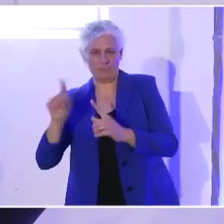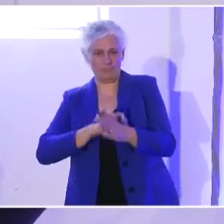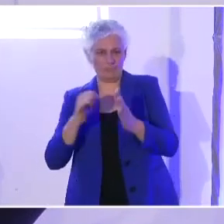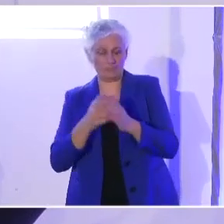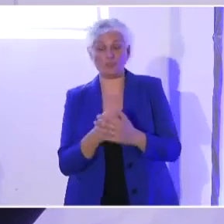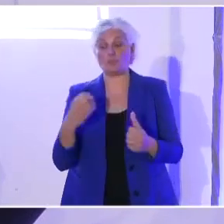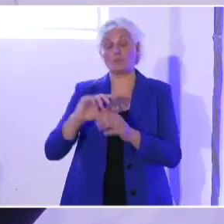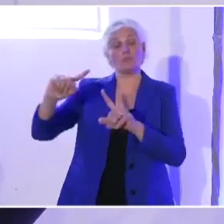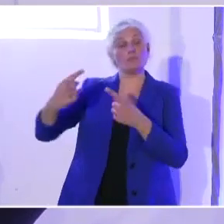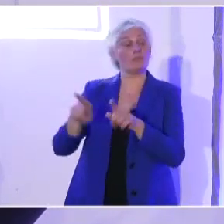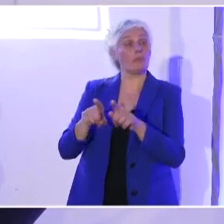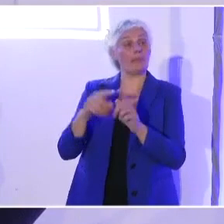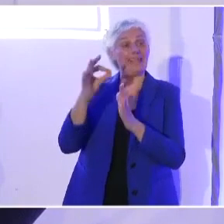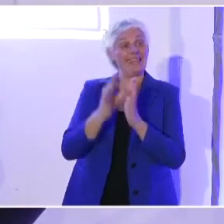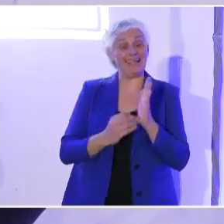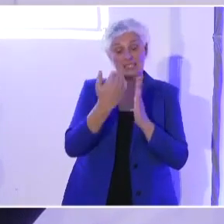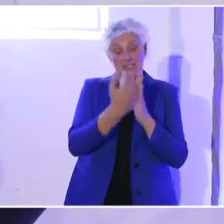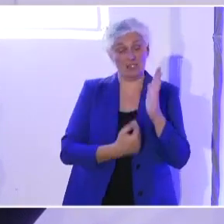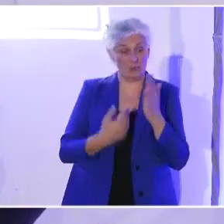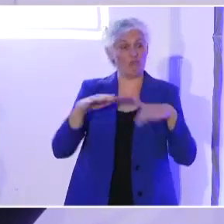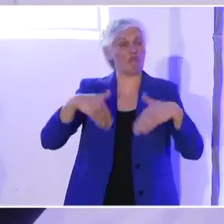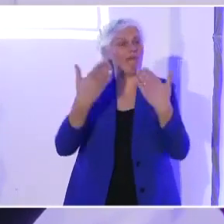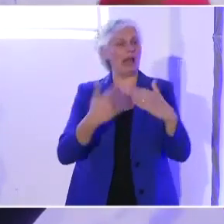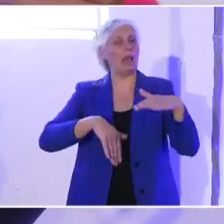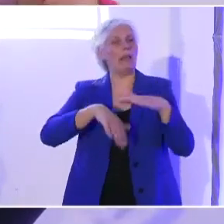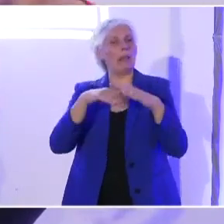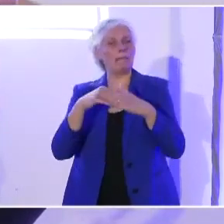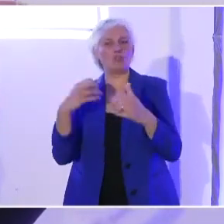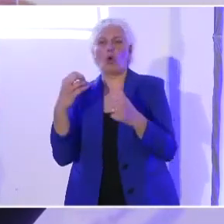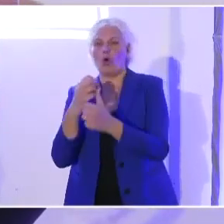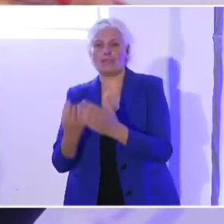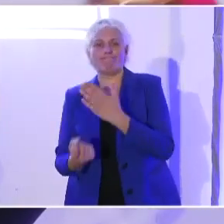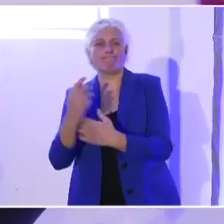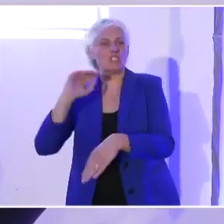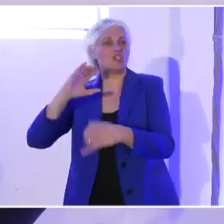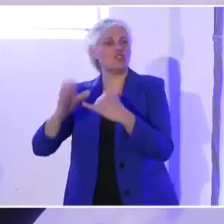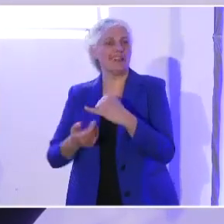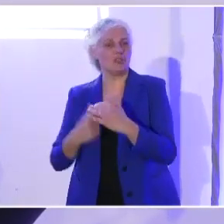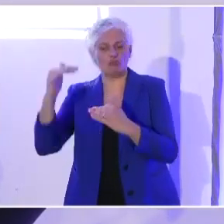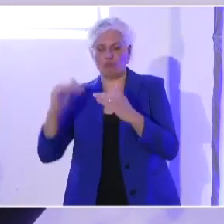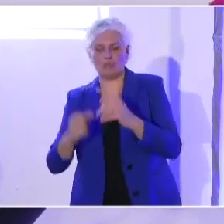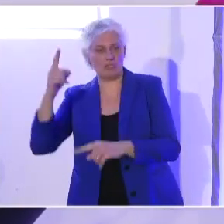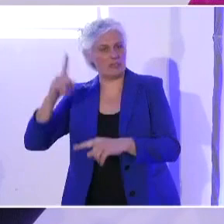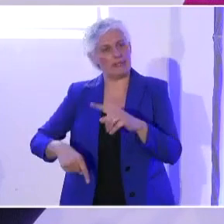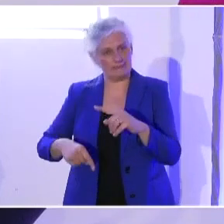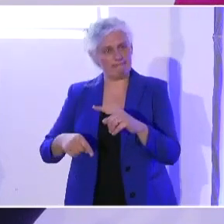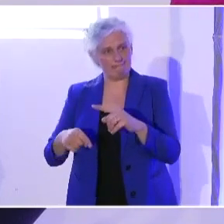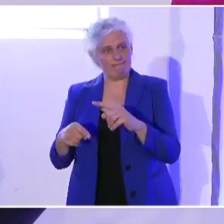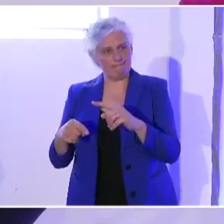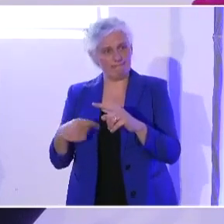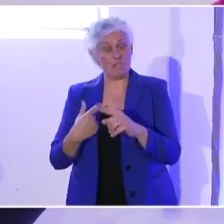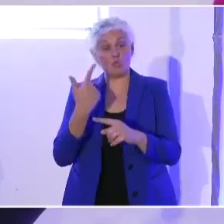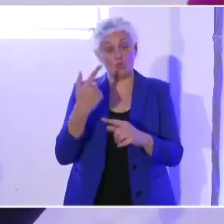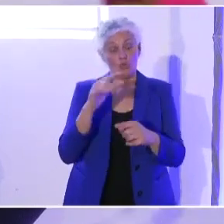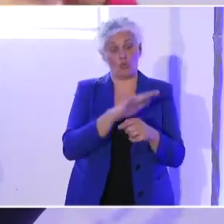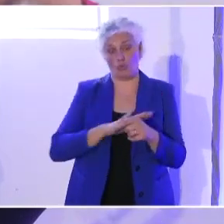The other challenge then is the guidelines actually provide only limited other opportunities to reduce the fine down. And two of